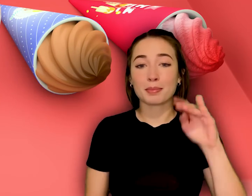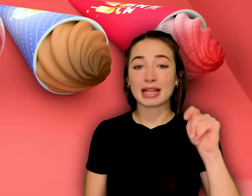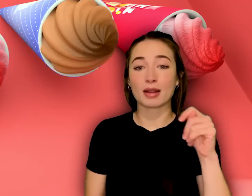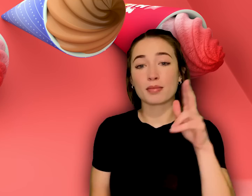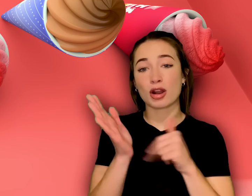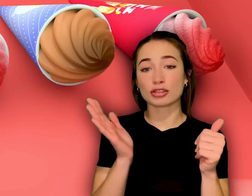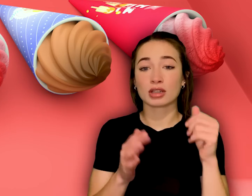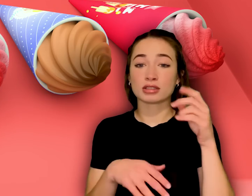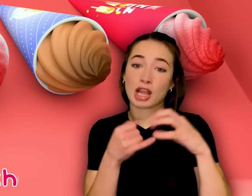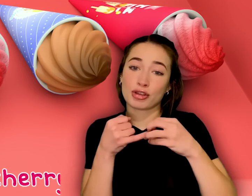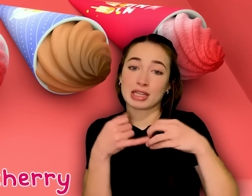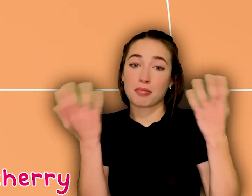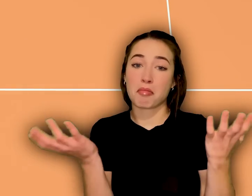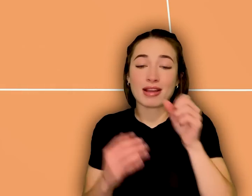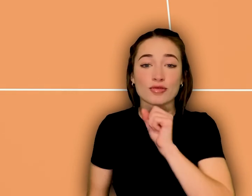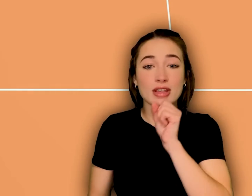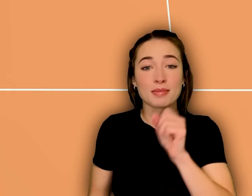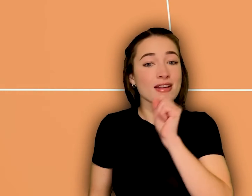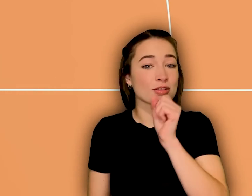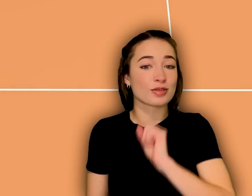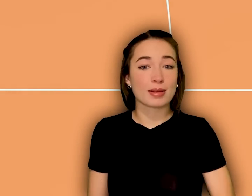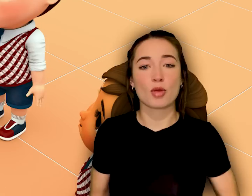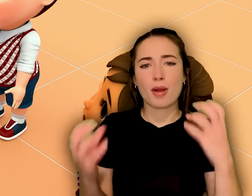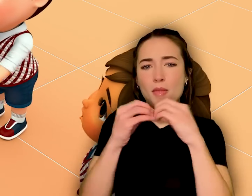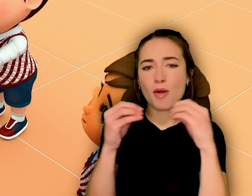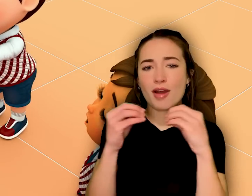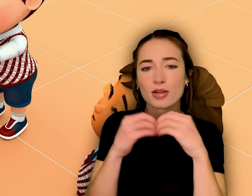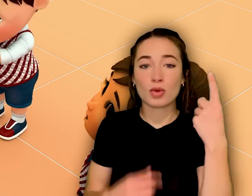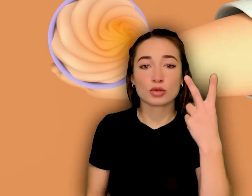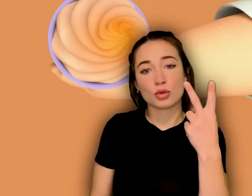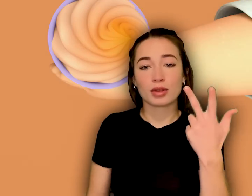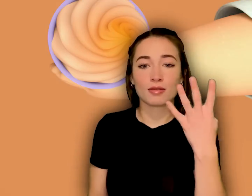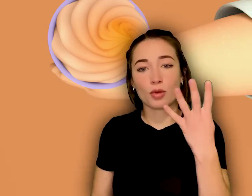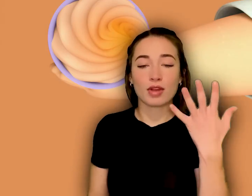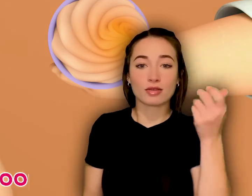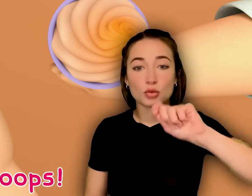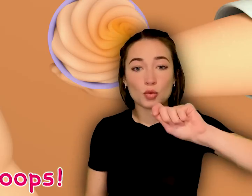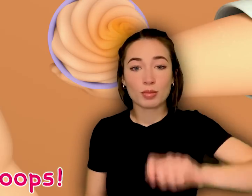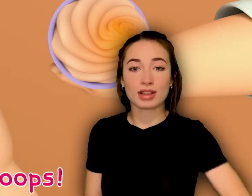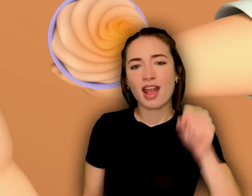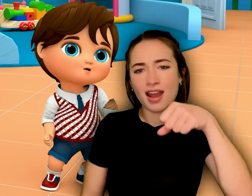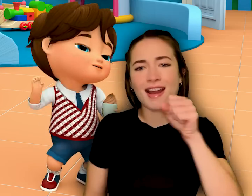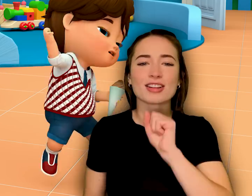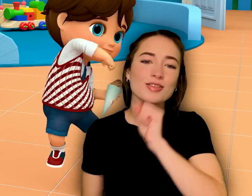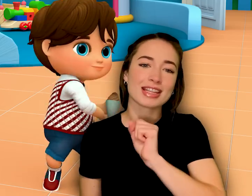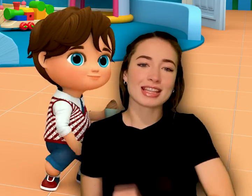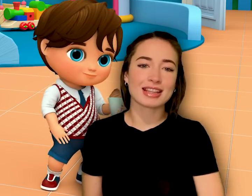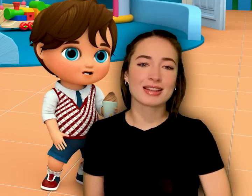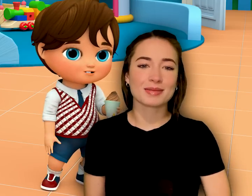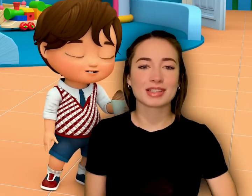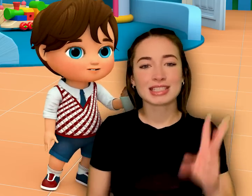strawberry minip butter scotch and Cherry ice cream ice cream we want more 1 2 3 4 five Scoops